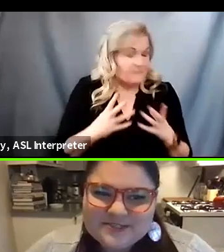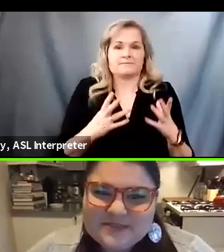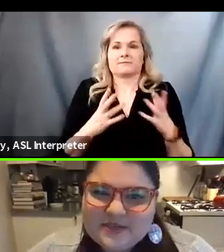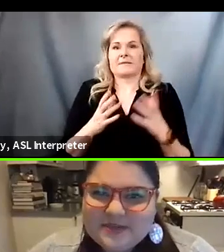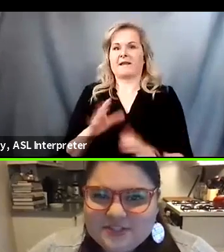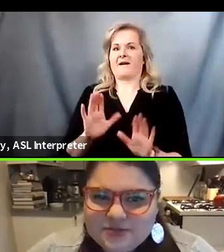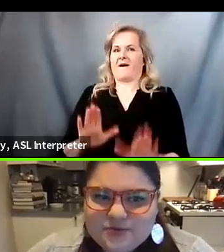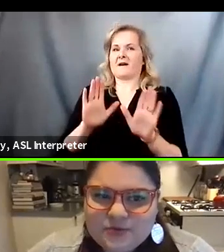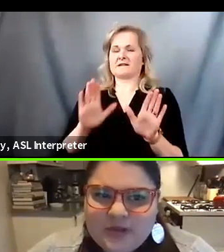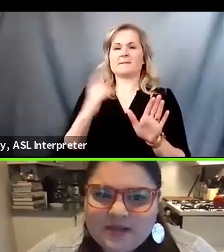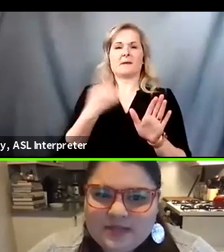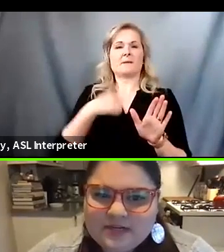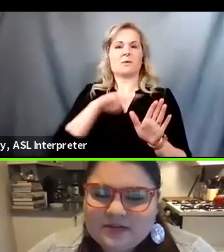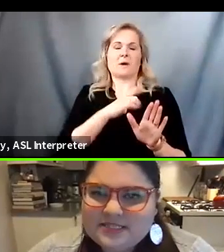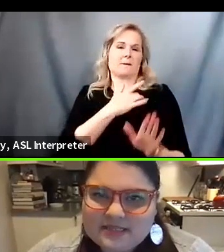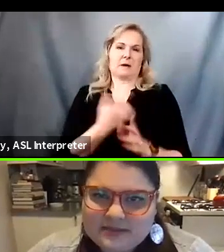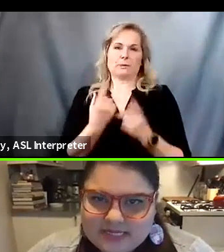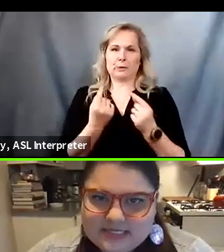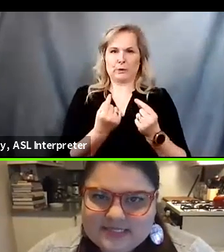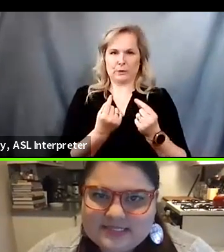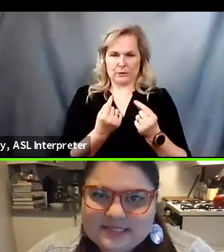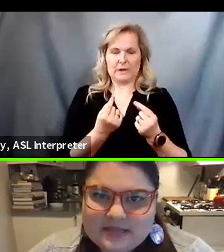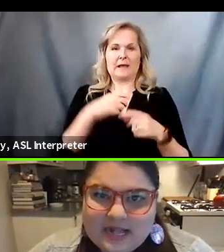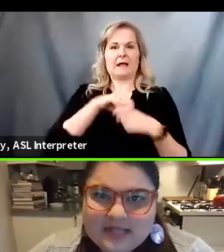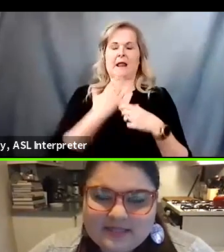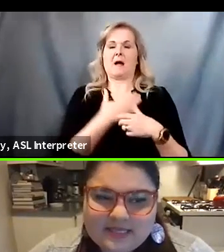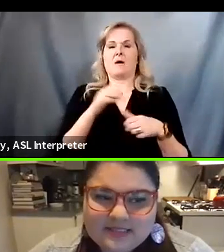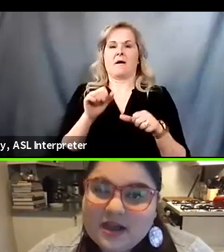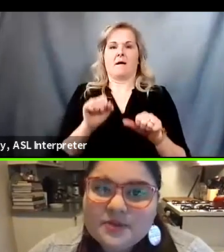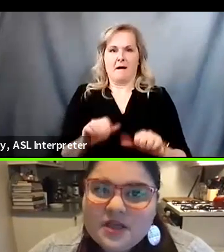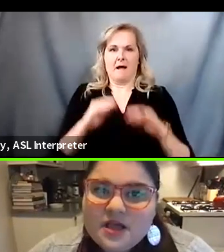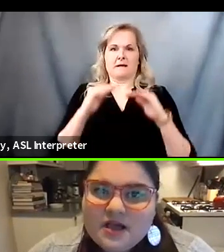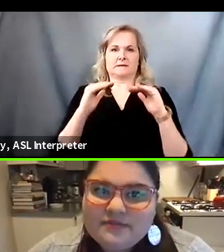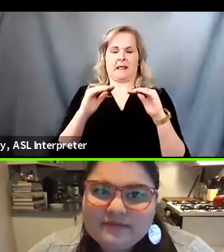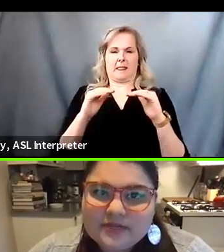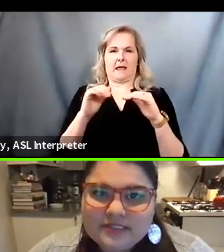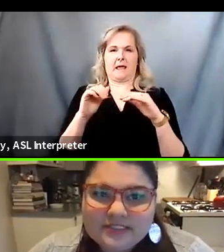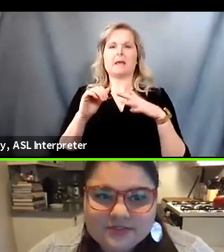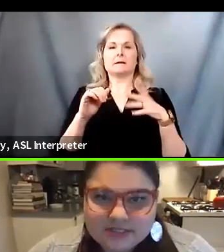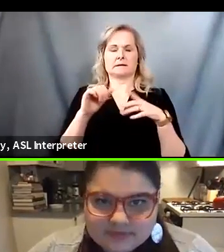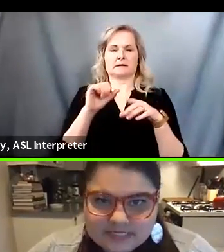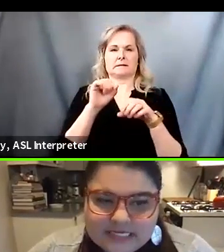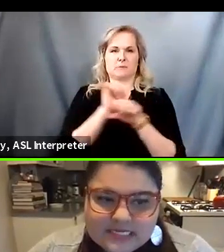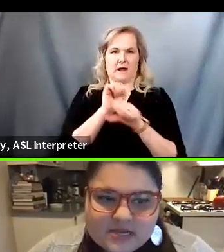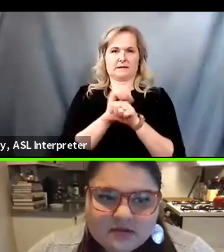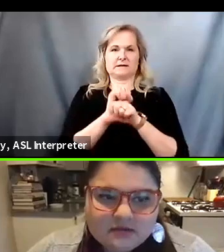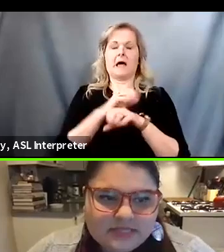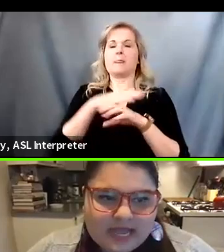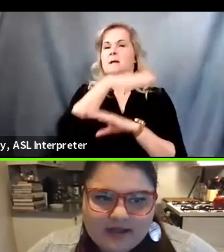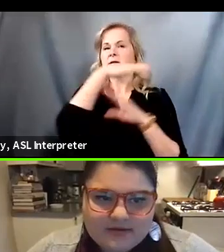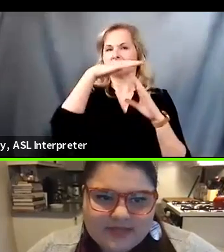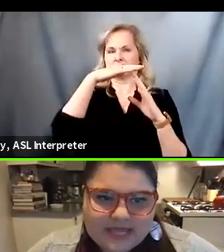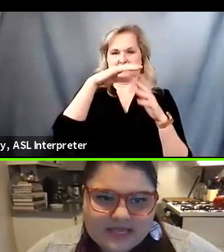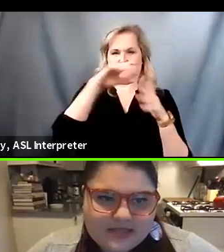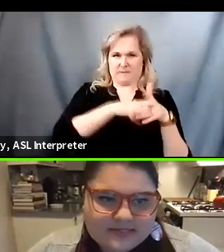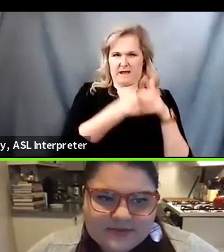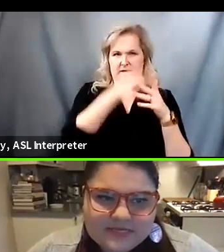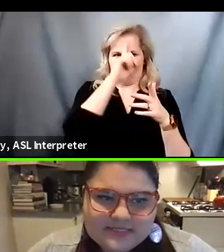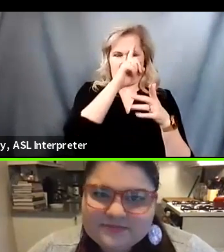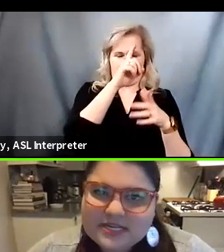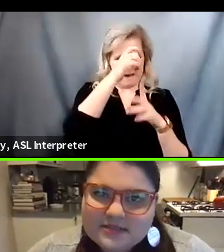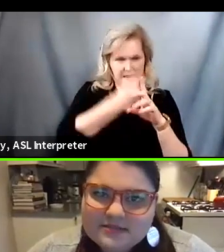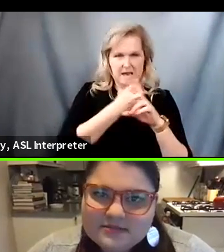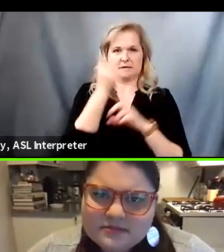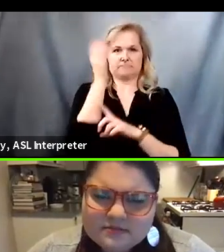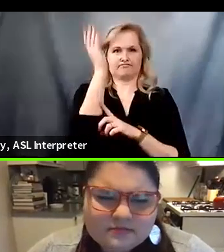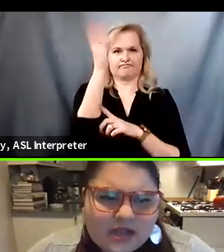Awesome. So something that we do in our unsettling practice is that at the top of every digital convening, we have a series